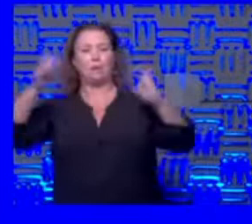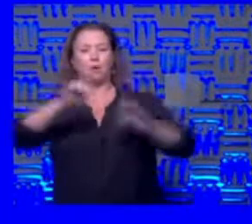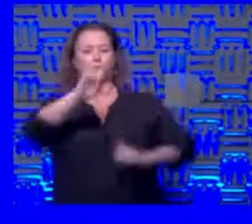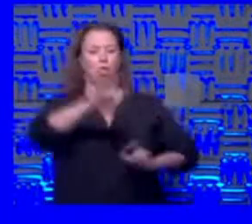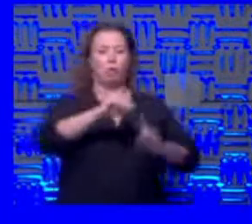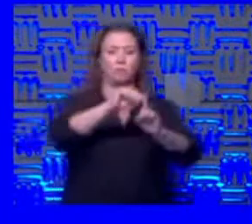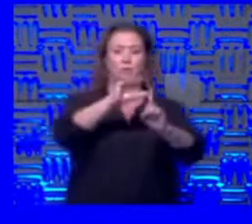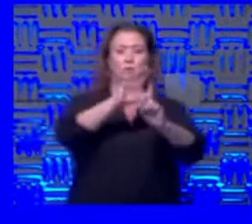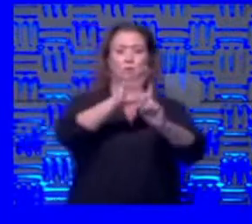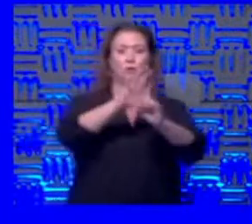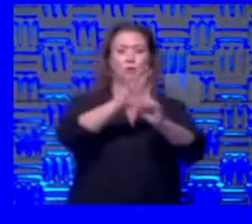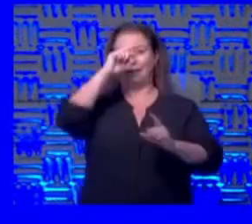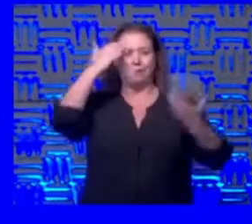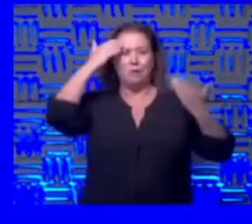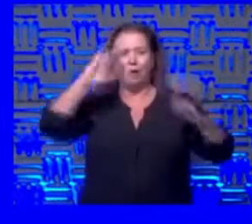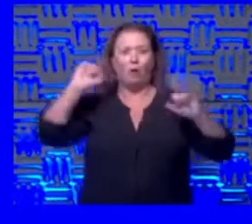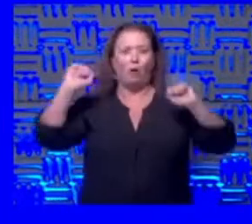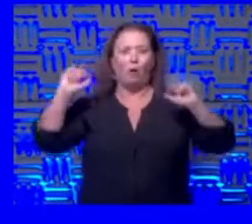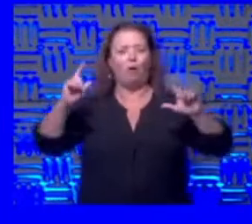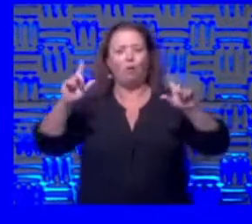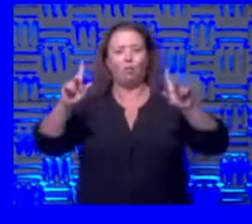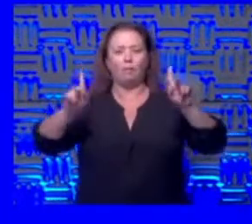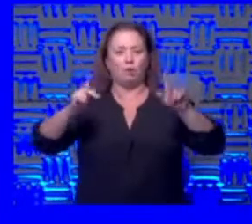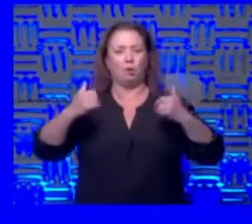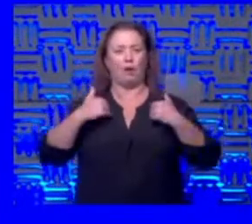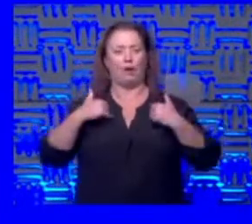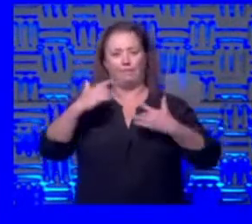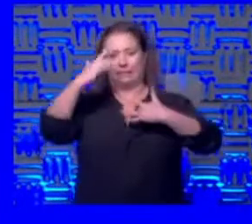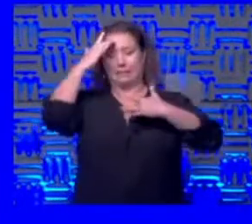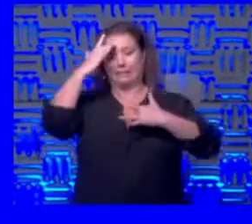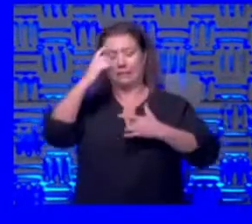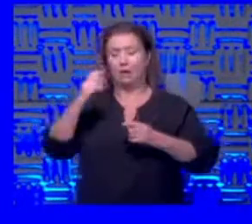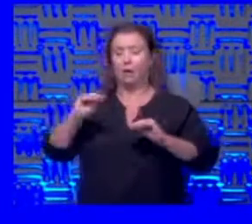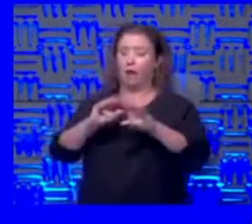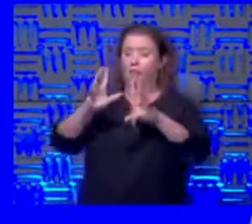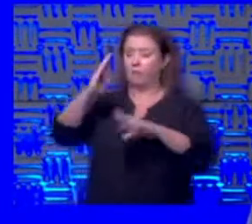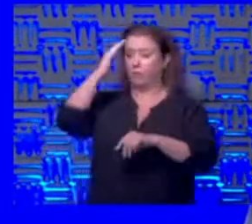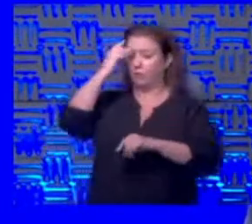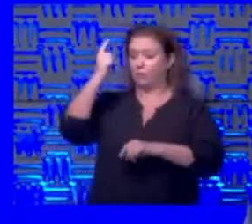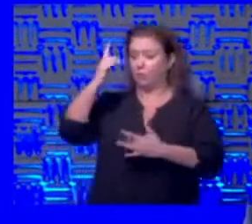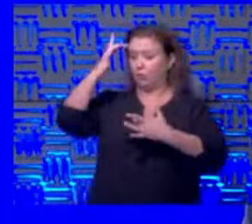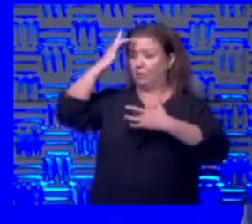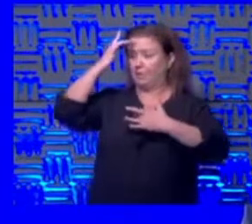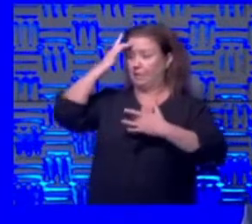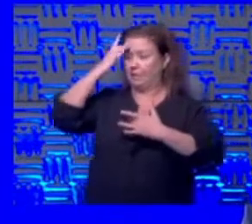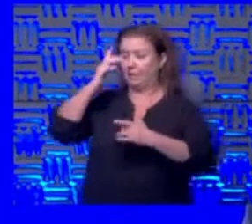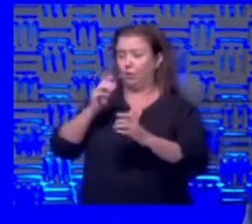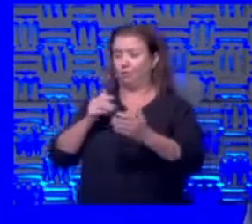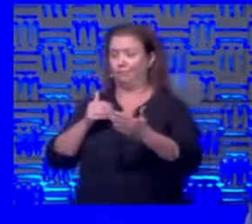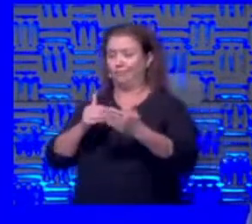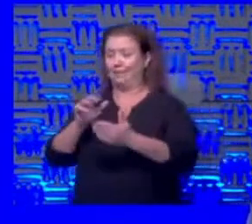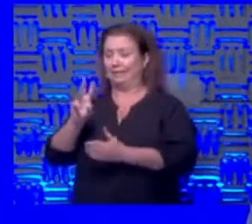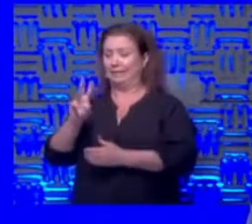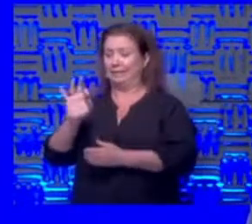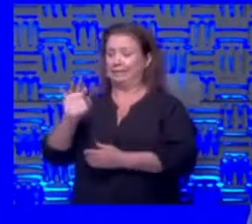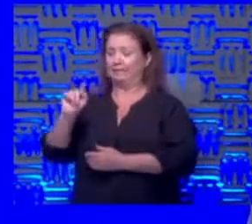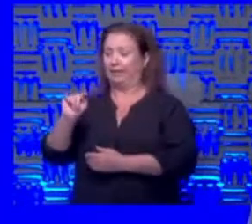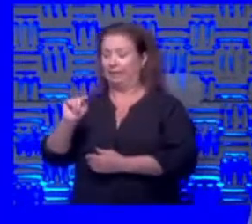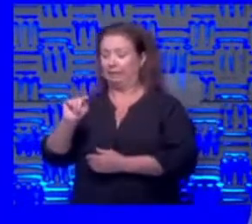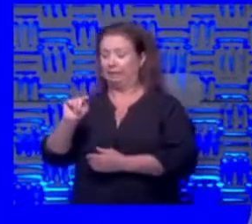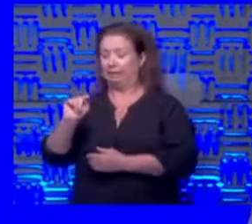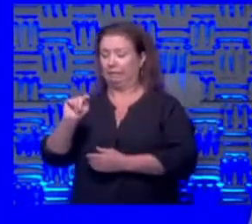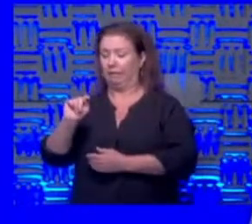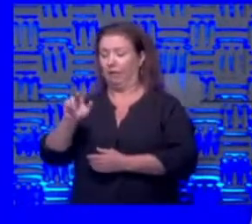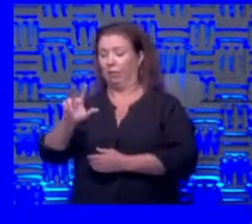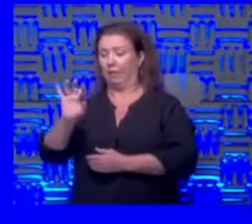we don't always know who has it. Obviously, if you know somebody who's sick and you're within 6 feet, 3 feet, no mask, that's a